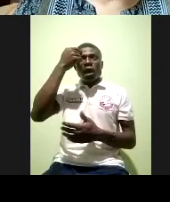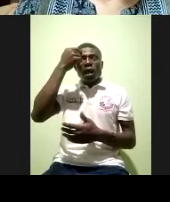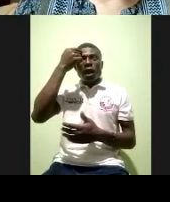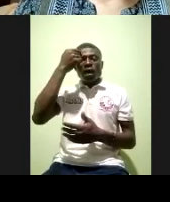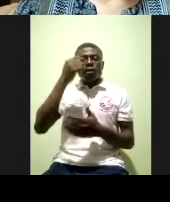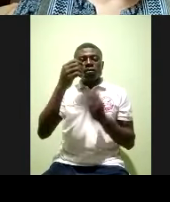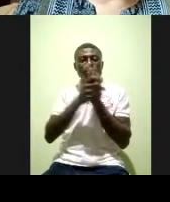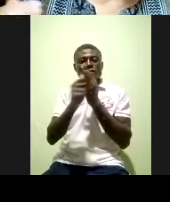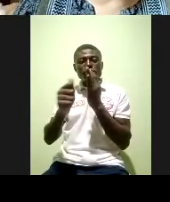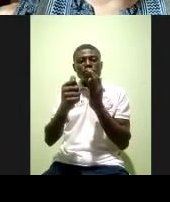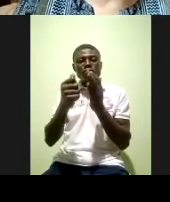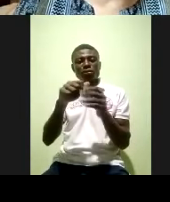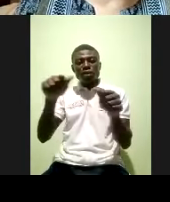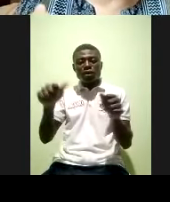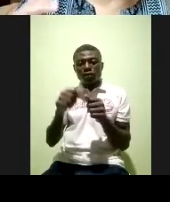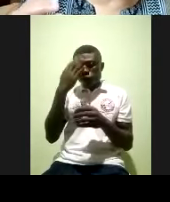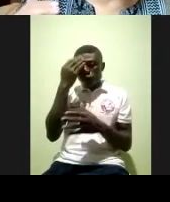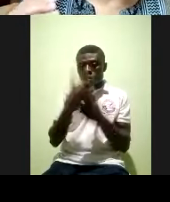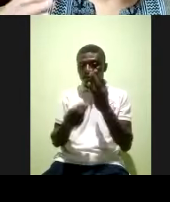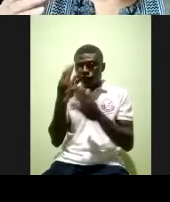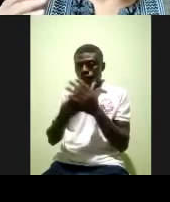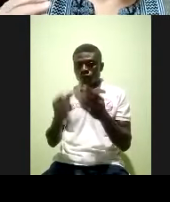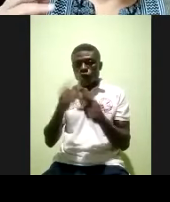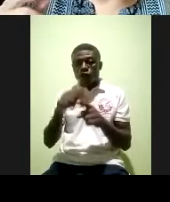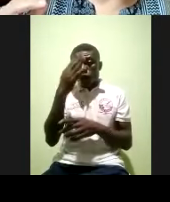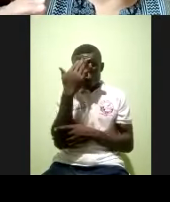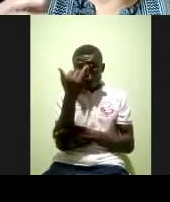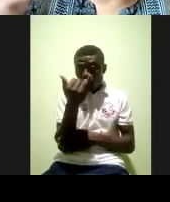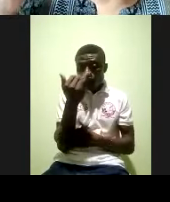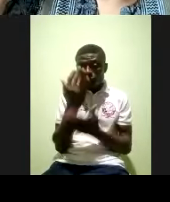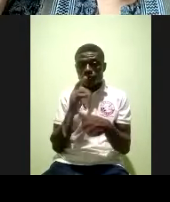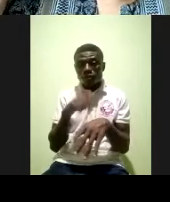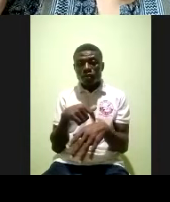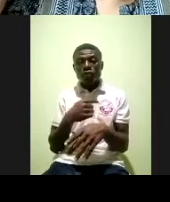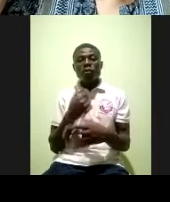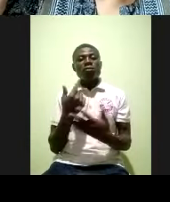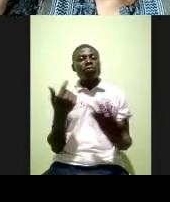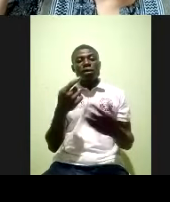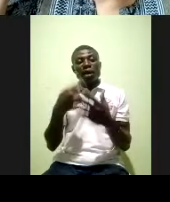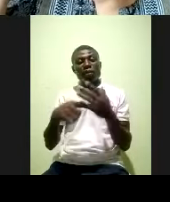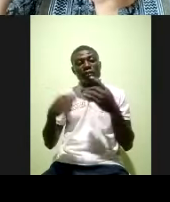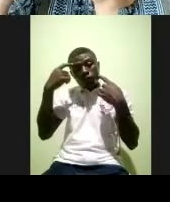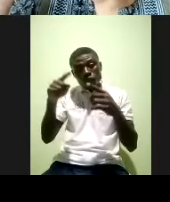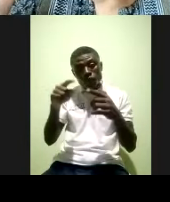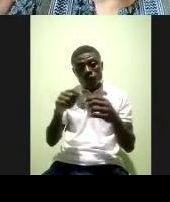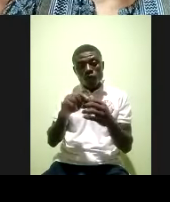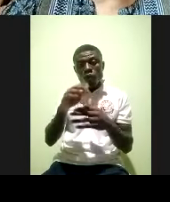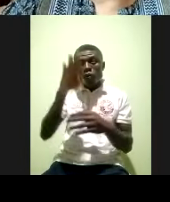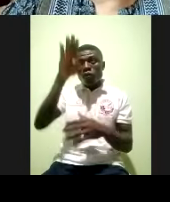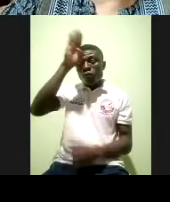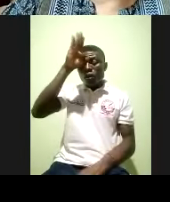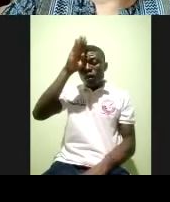omit the letters and words? Because sometimes what happens is their mind is thinking